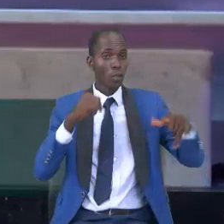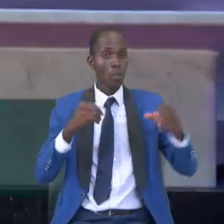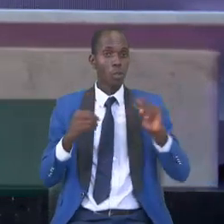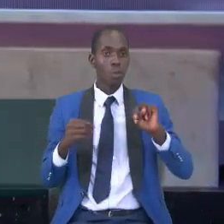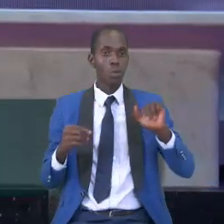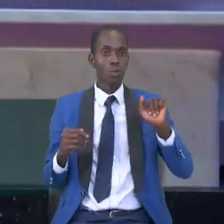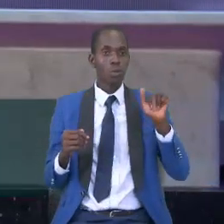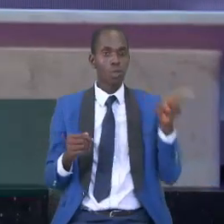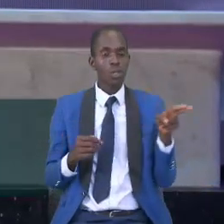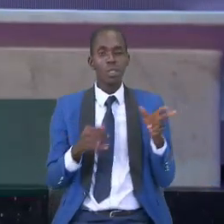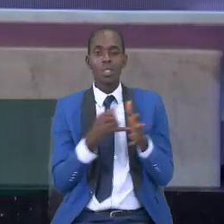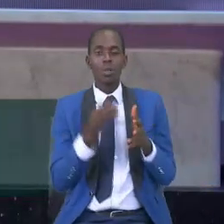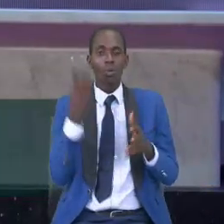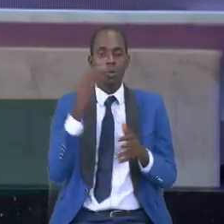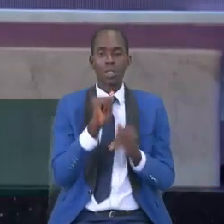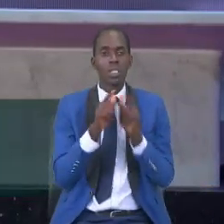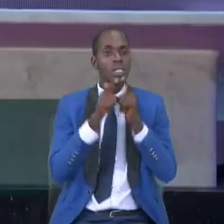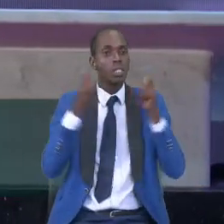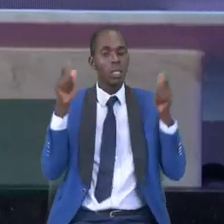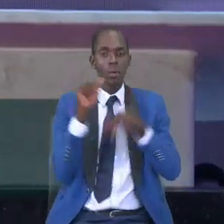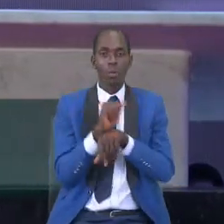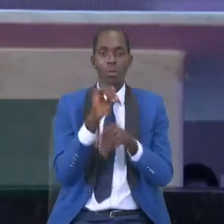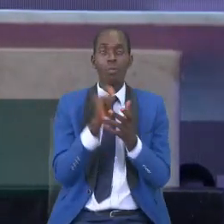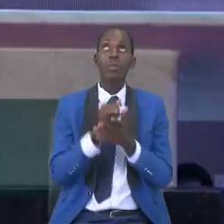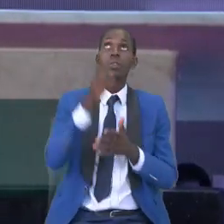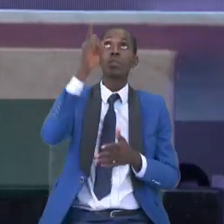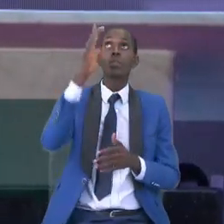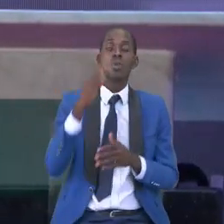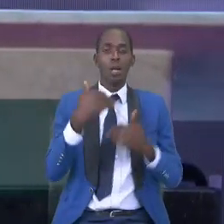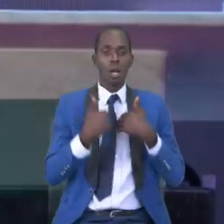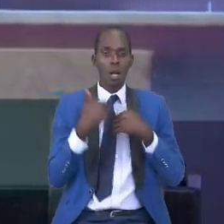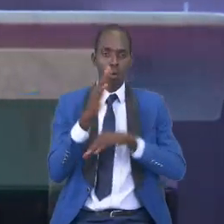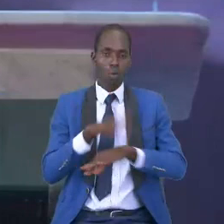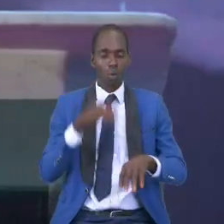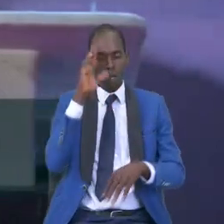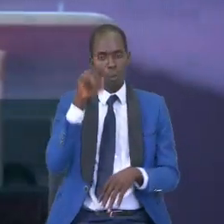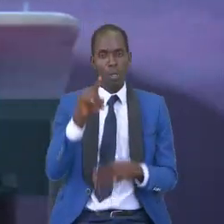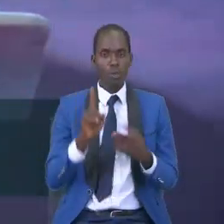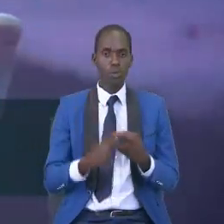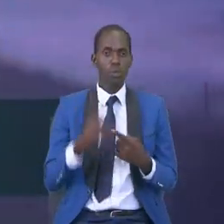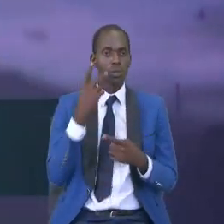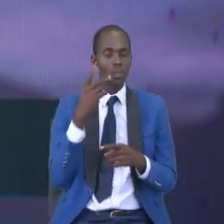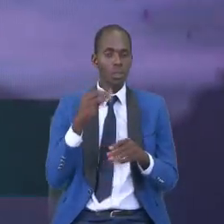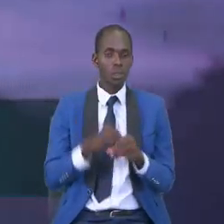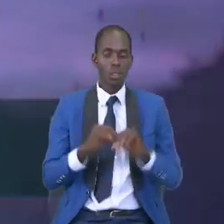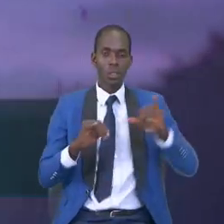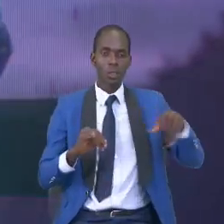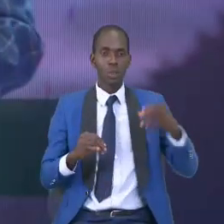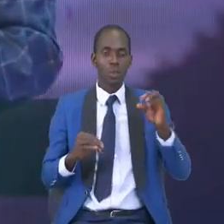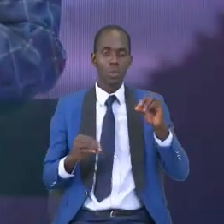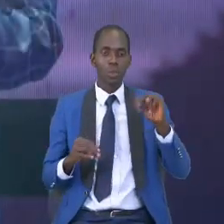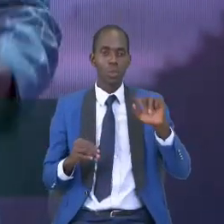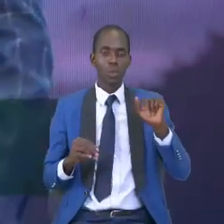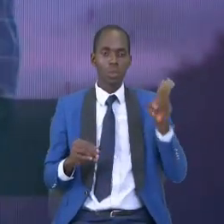was his great commission that the Lord had called him to. Look at chapter 1 again of Jonah,